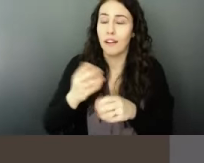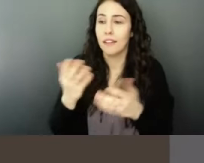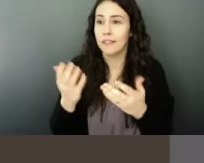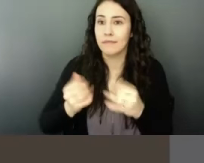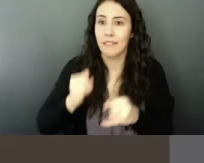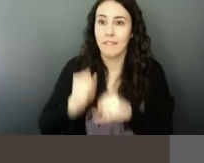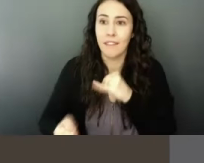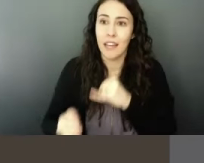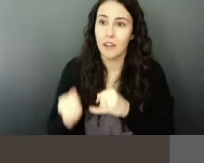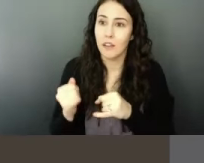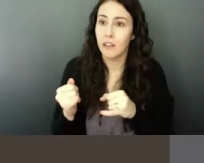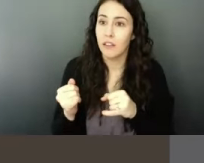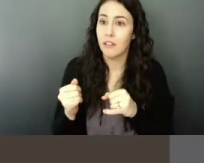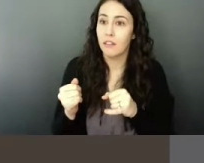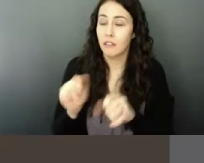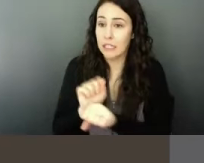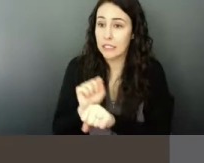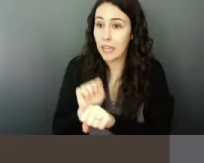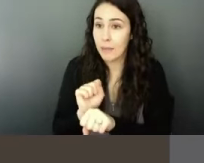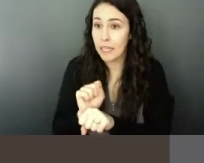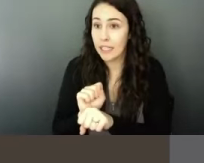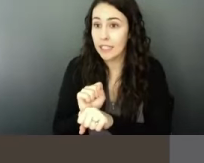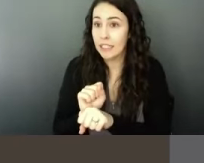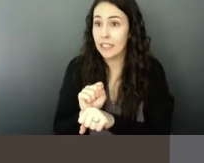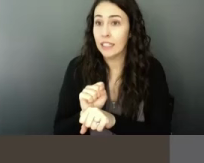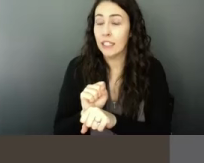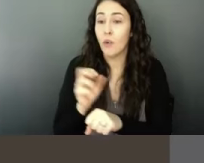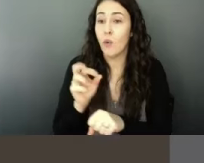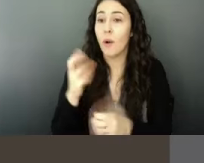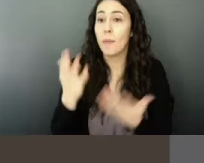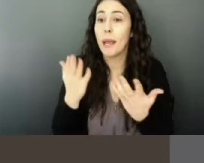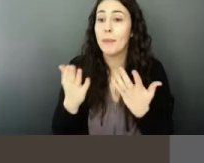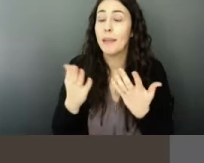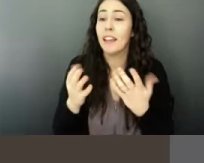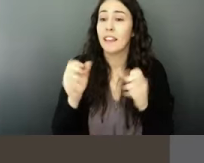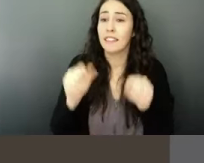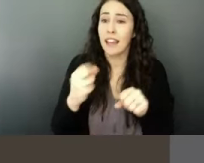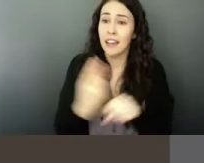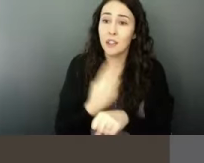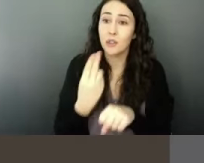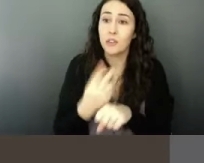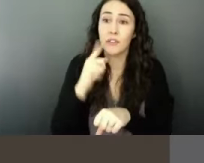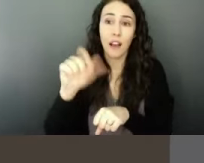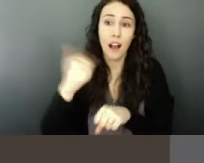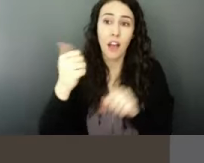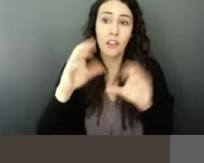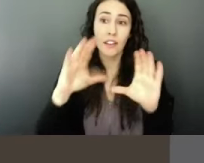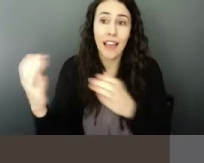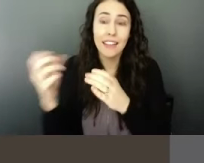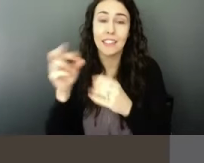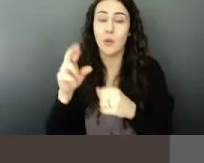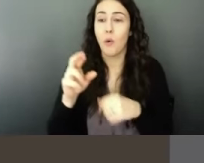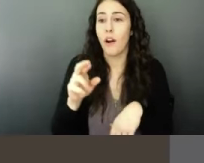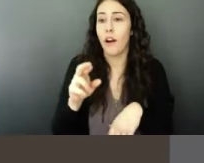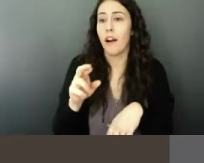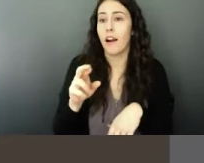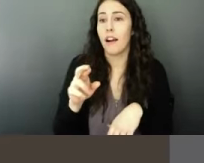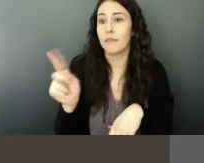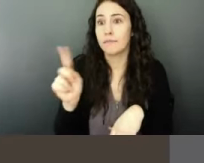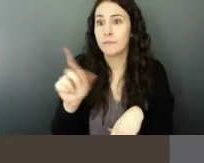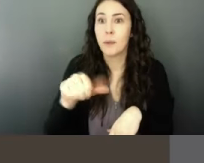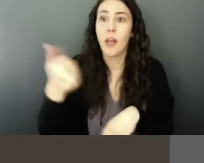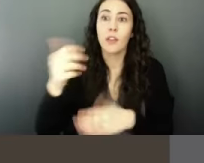But then how useful is it going to be for them maybe in another class or at another school, or when they